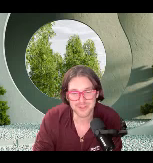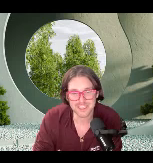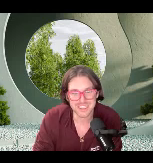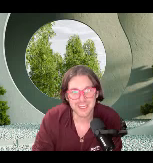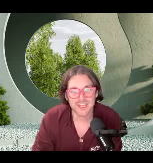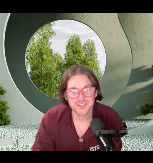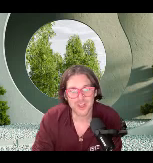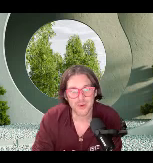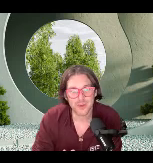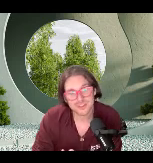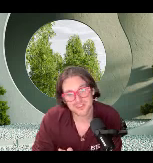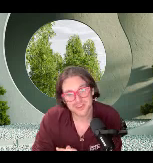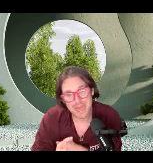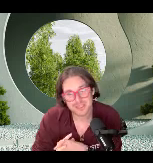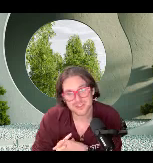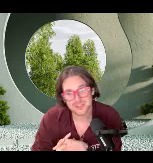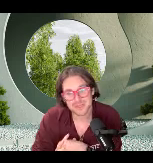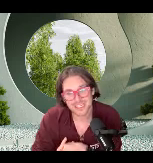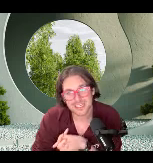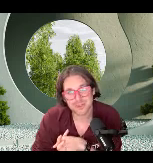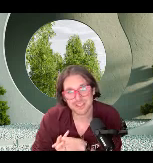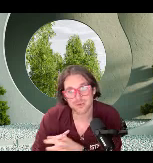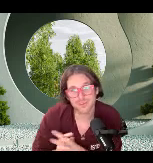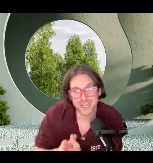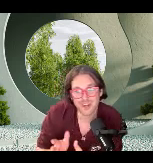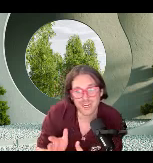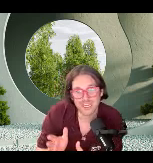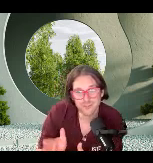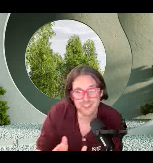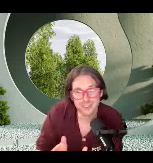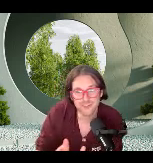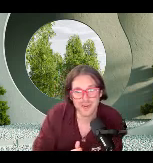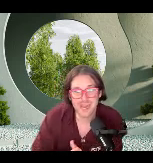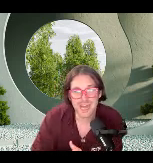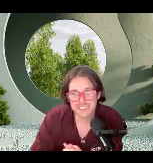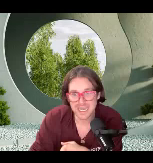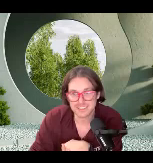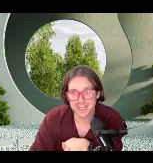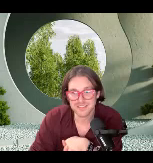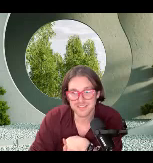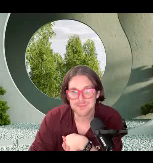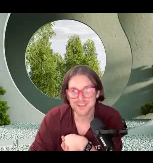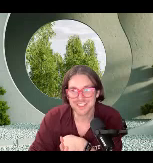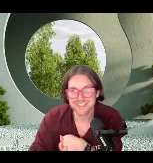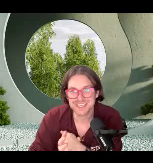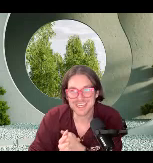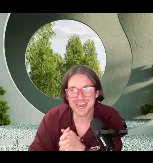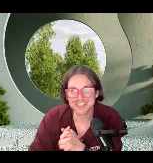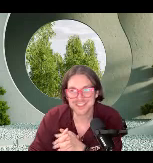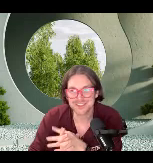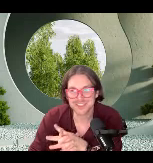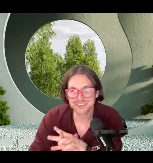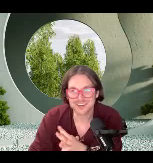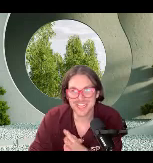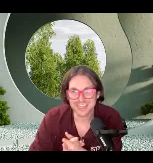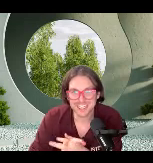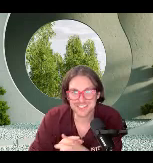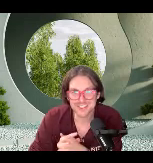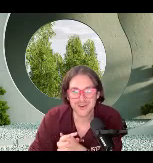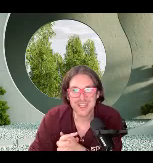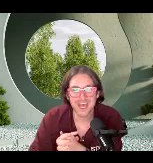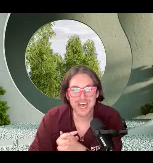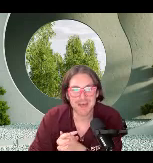in our community. So we are just so happy to be here with you. We've got our information if you want to contact us listed on the screen